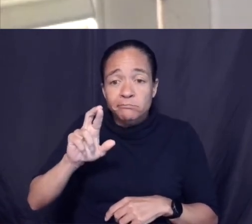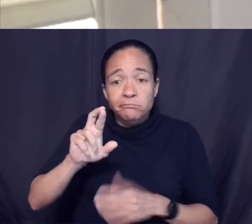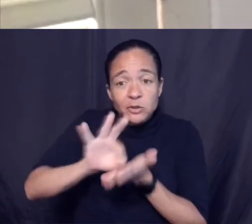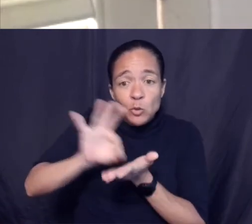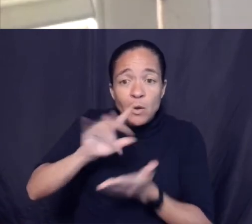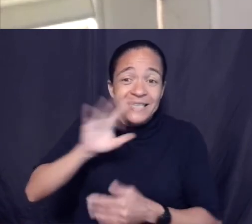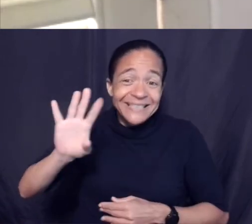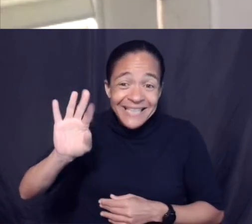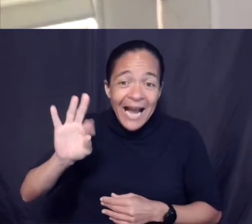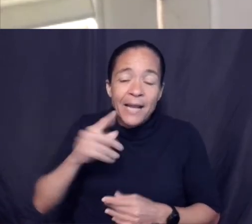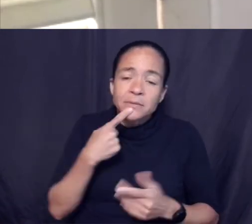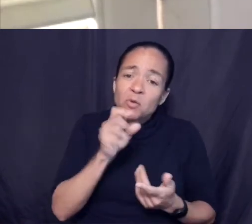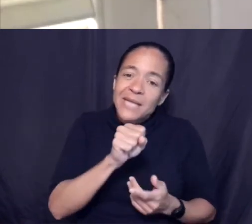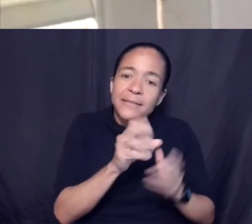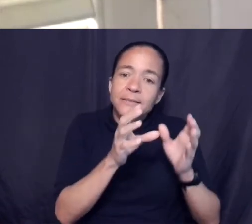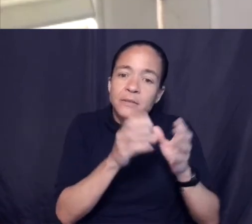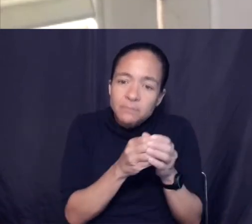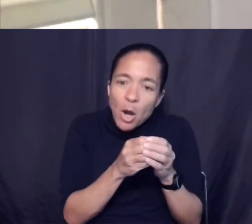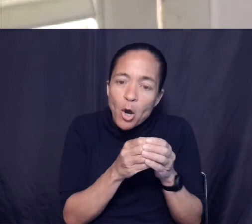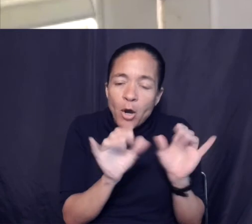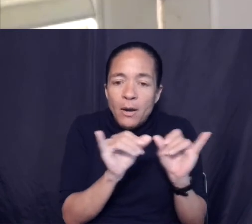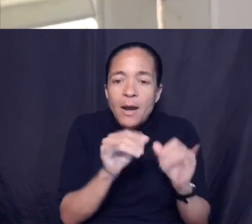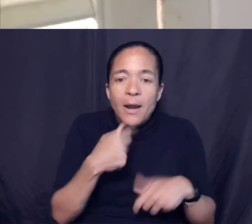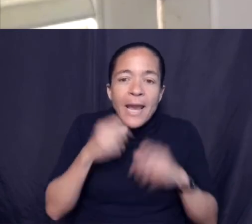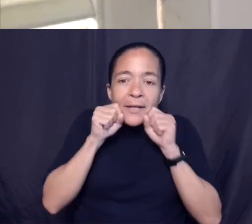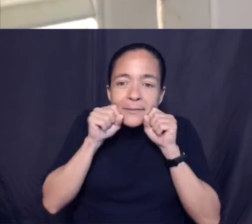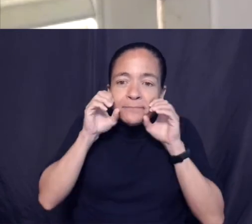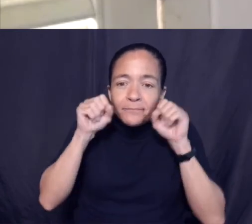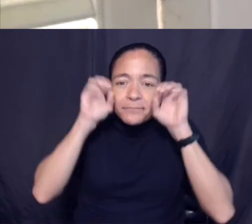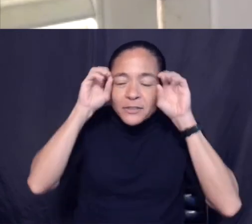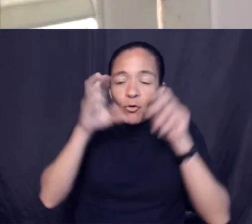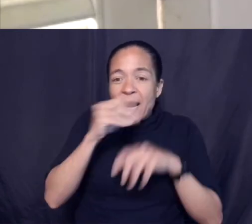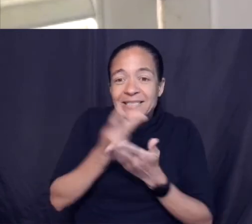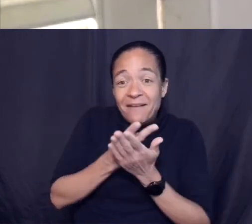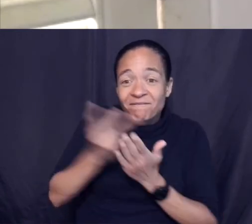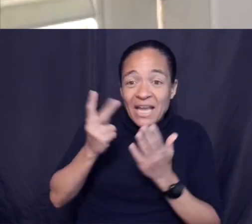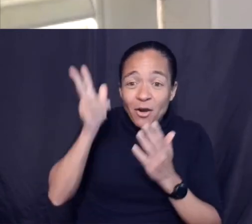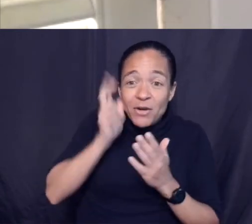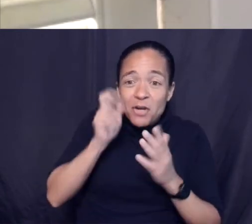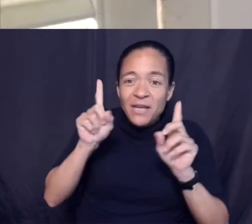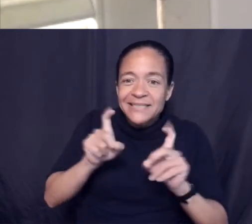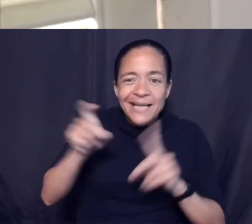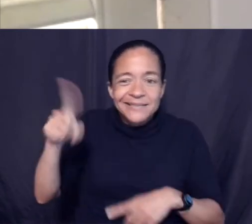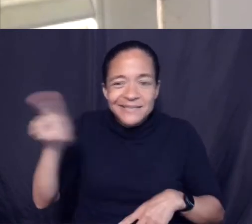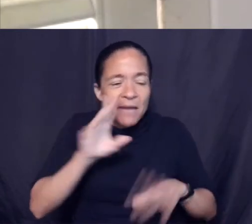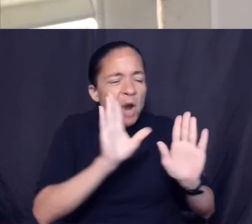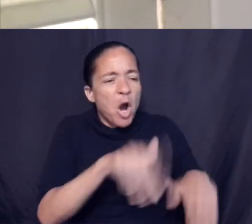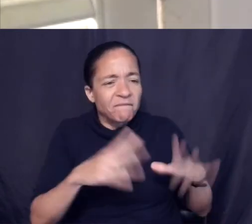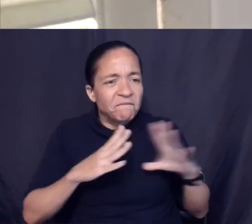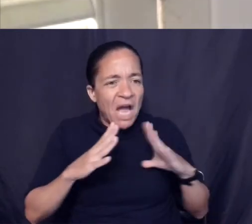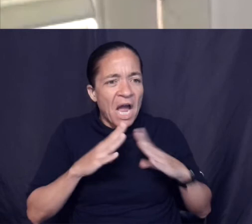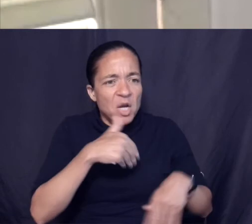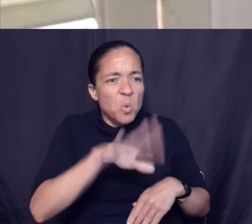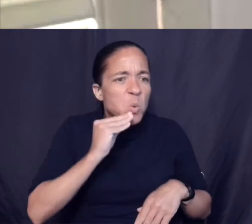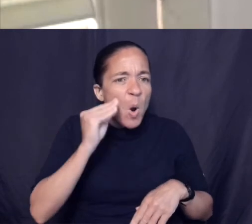they said, even though she has a smaller than normal cranium, she has this facial rash and a failed hearing screen. They said, it's fine, just